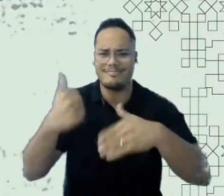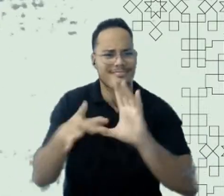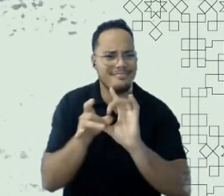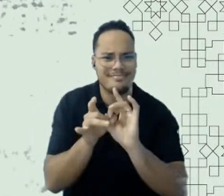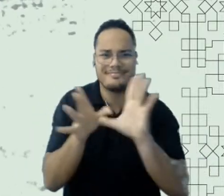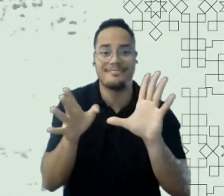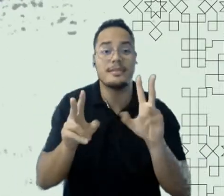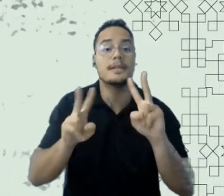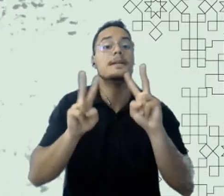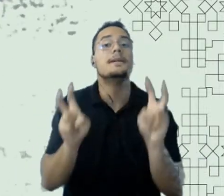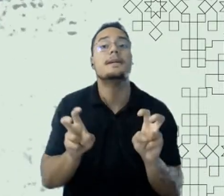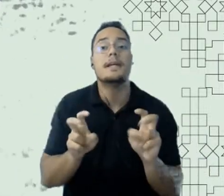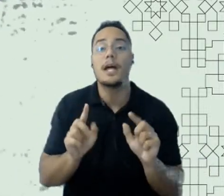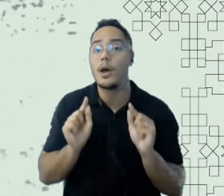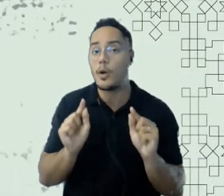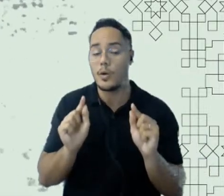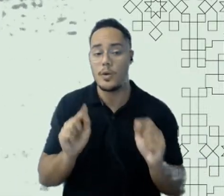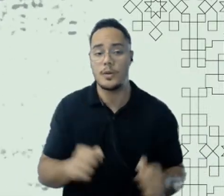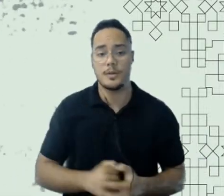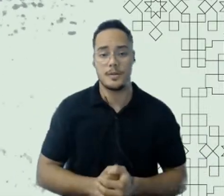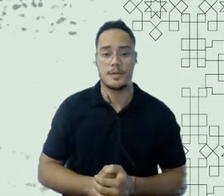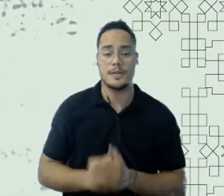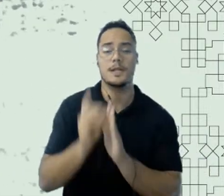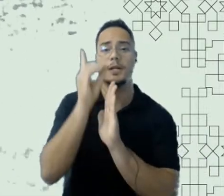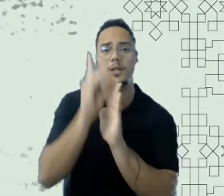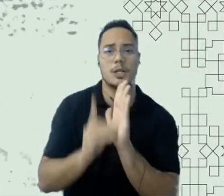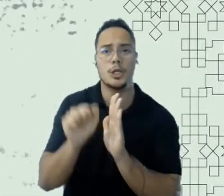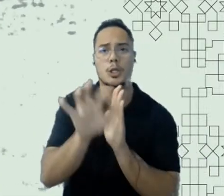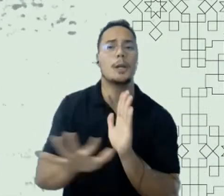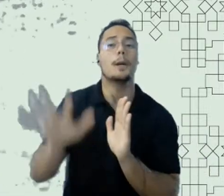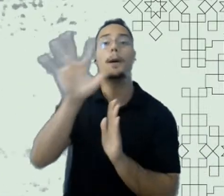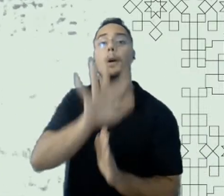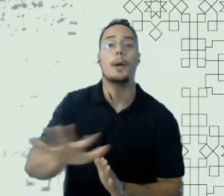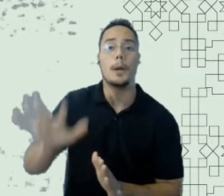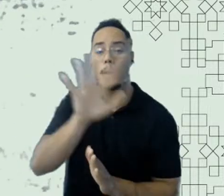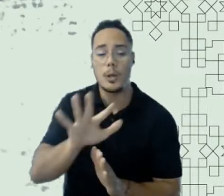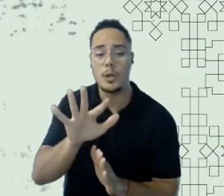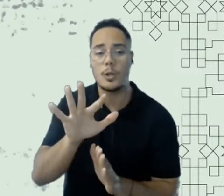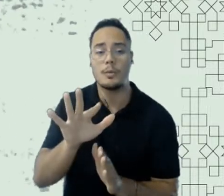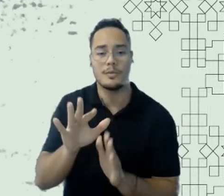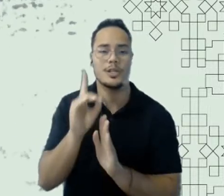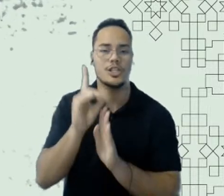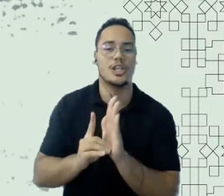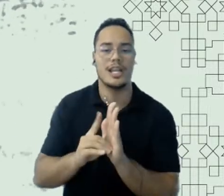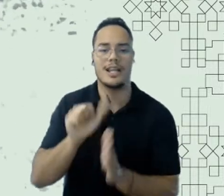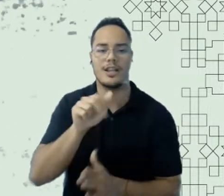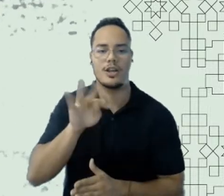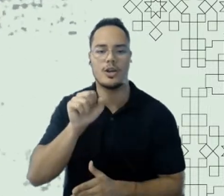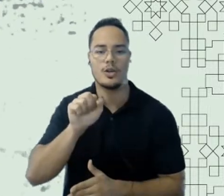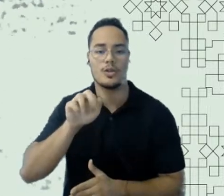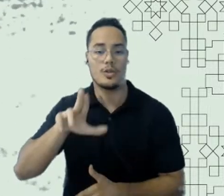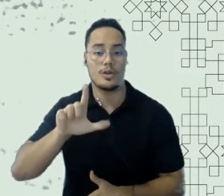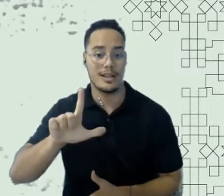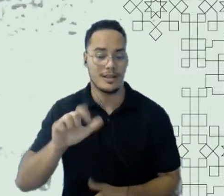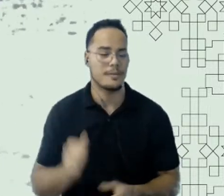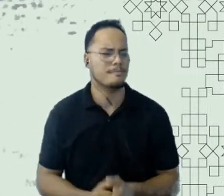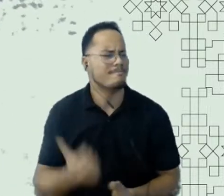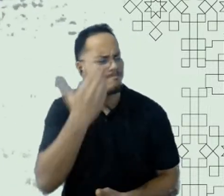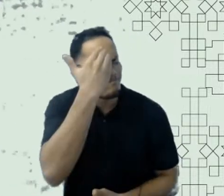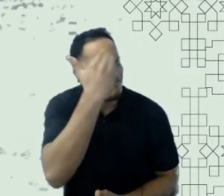Copyright. Thank you very much. This is really a nice introduction. I don't know how to introduce